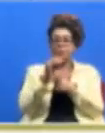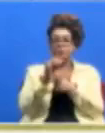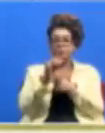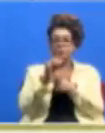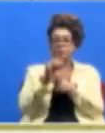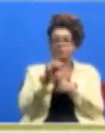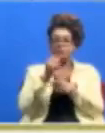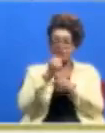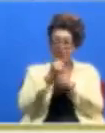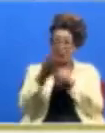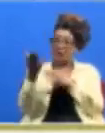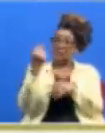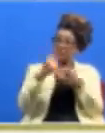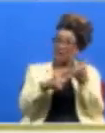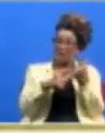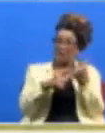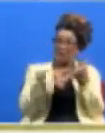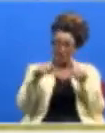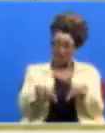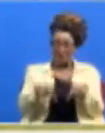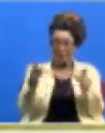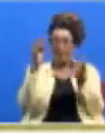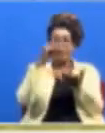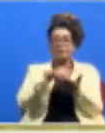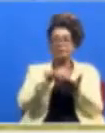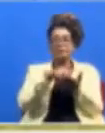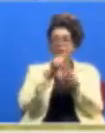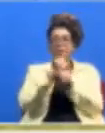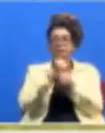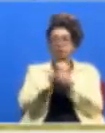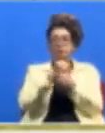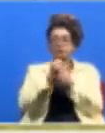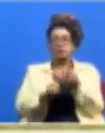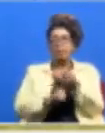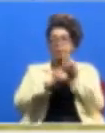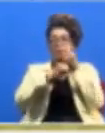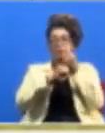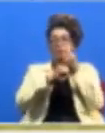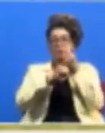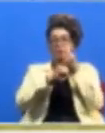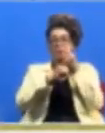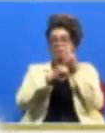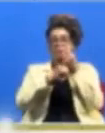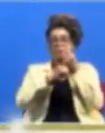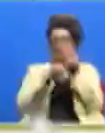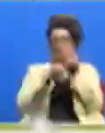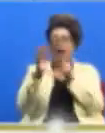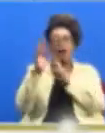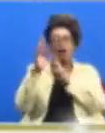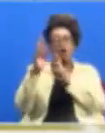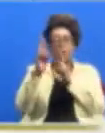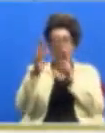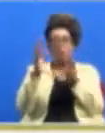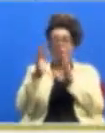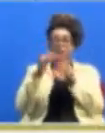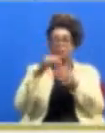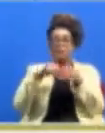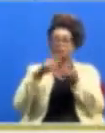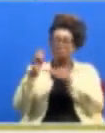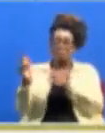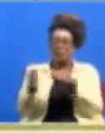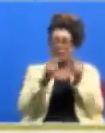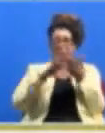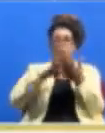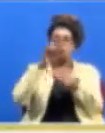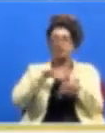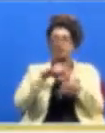year, and this today again I'm playing just to support them. And I hope to be playing more often